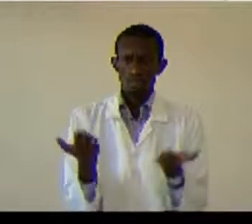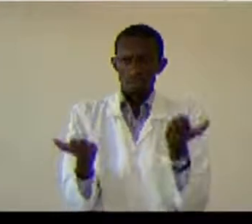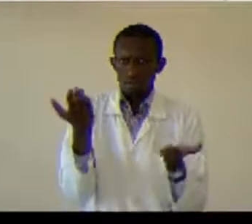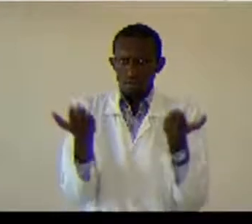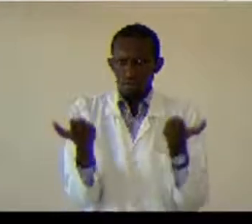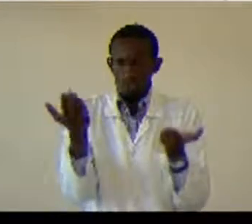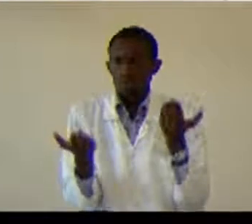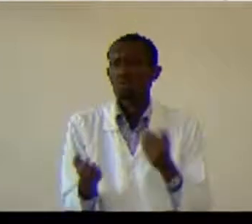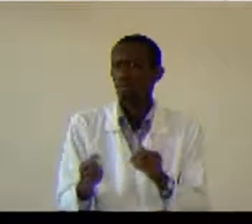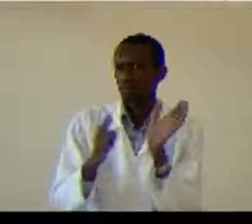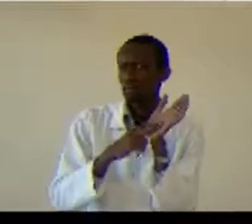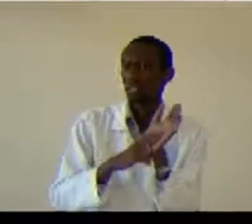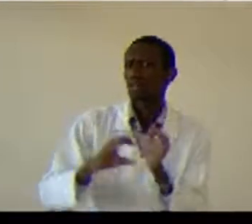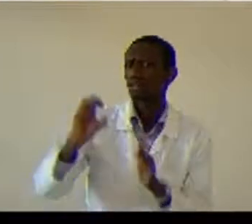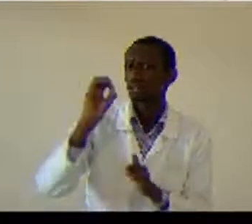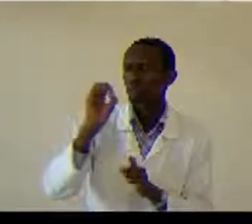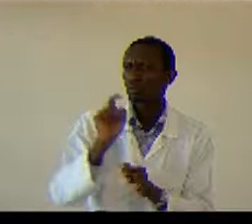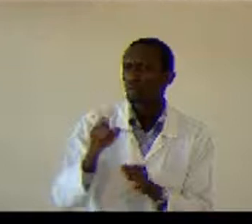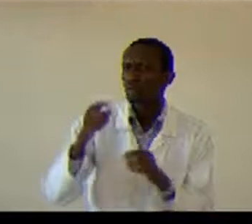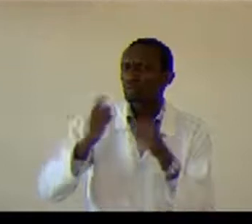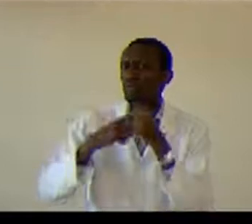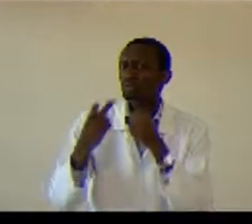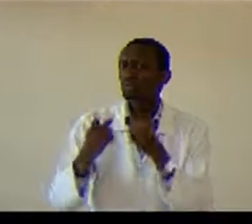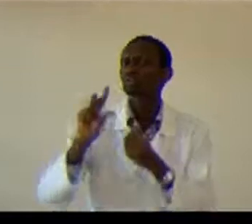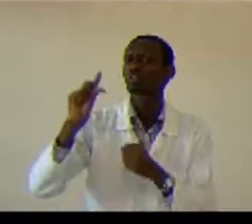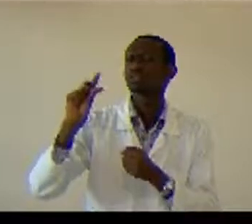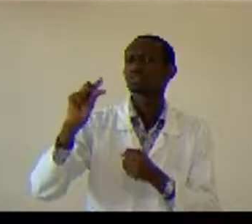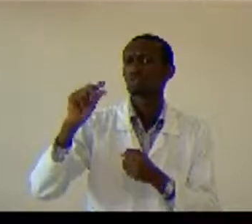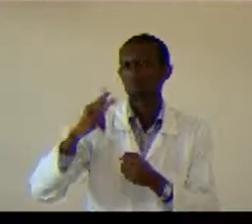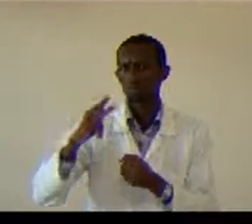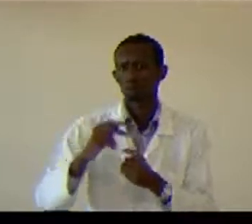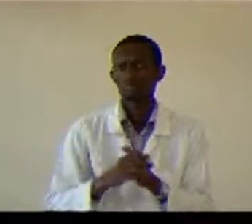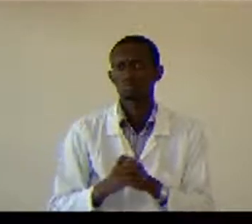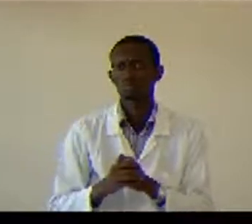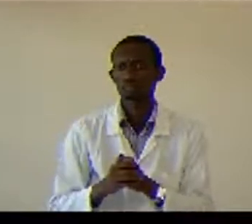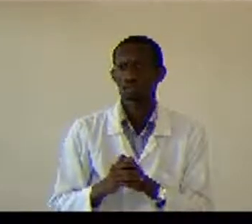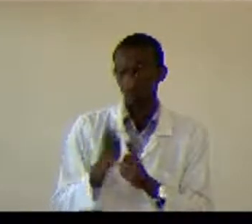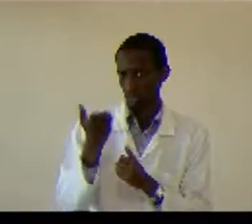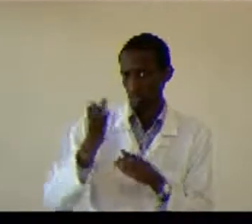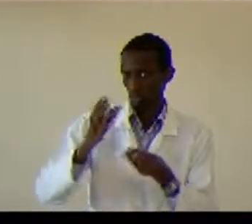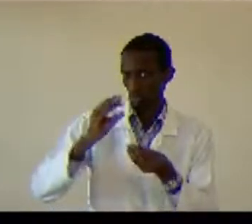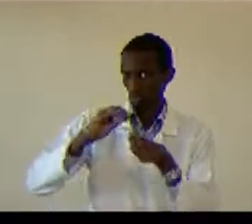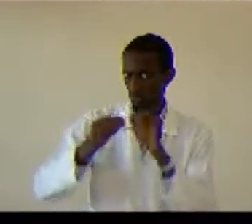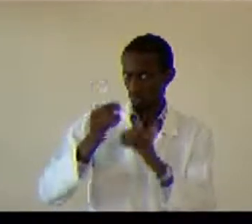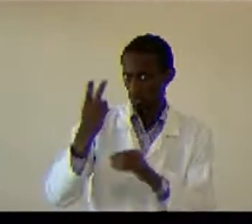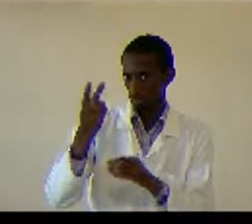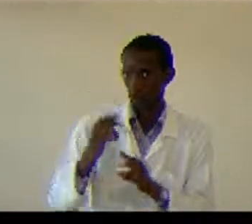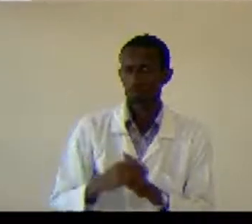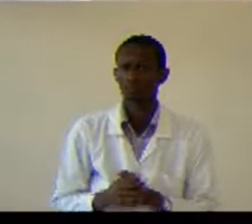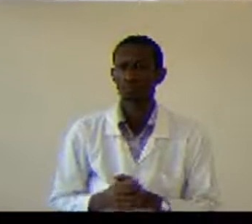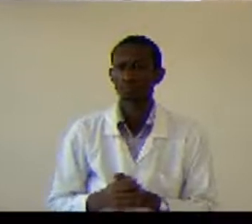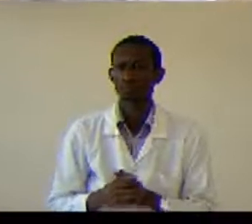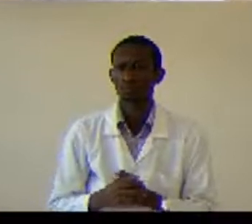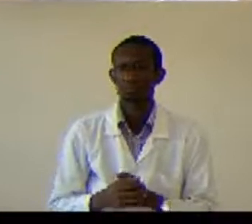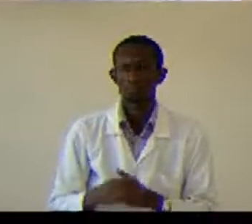0.62 kilograms. So this is number 2. Okay? That's number 2. We have